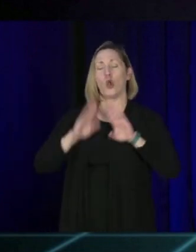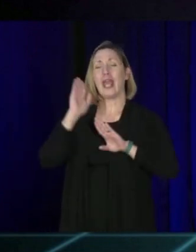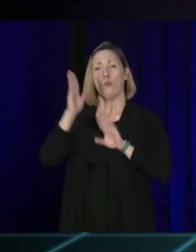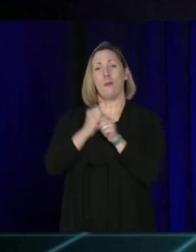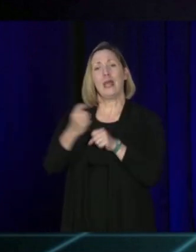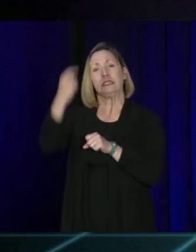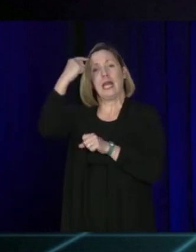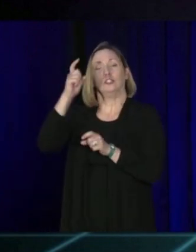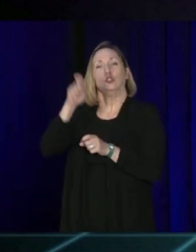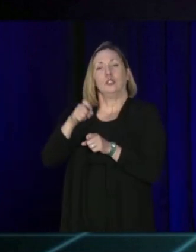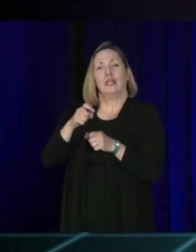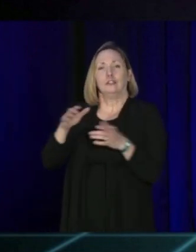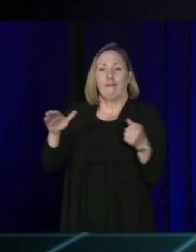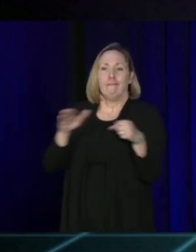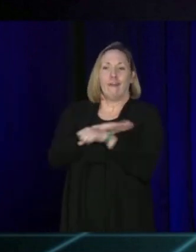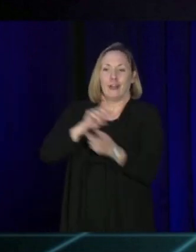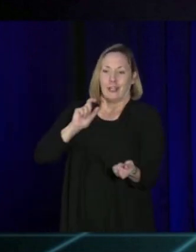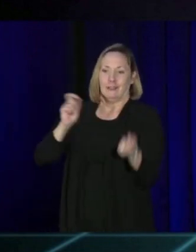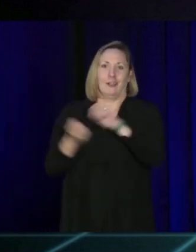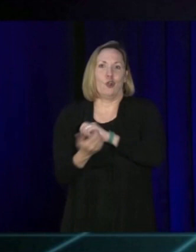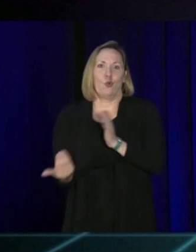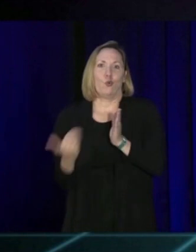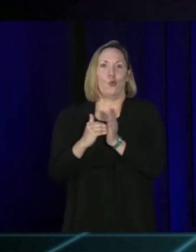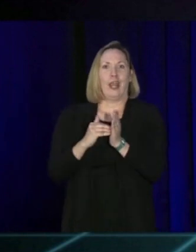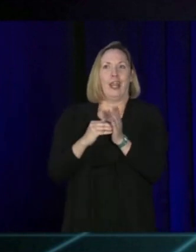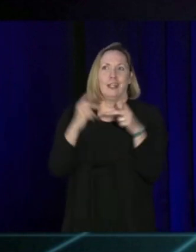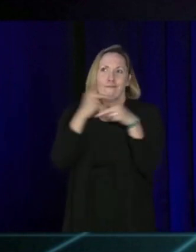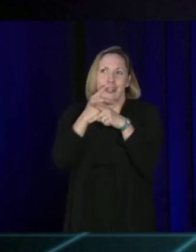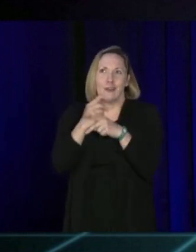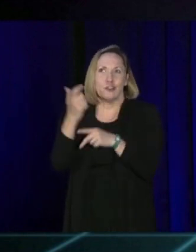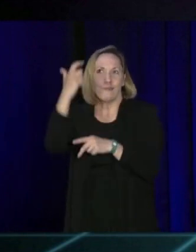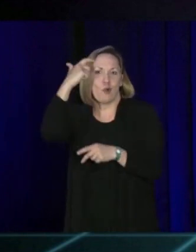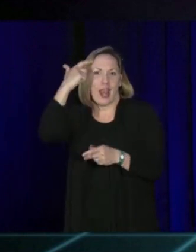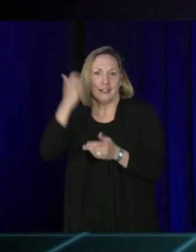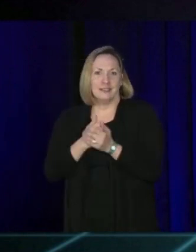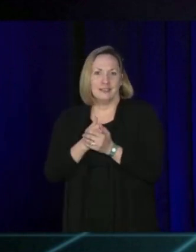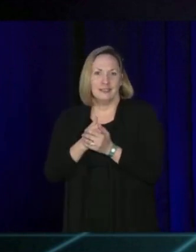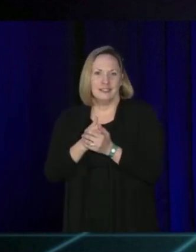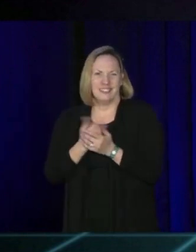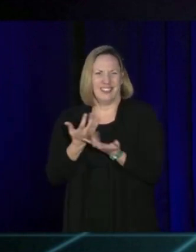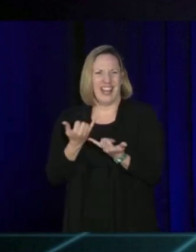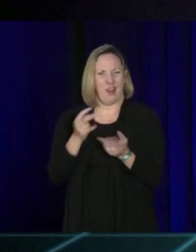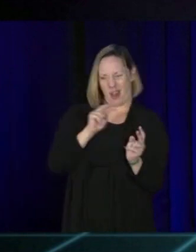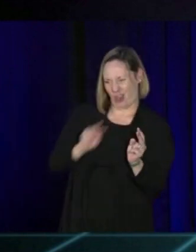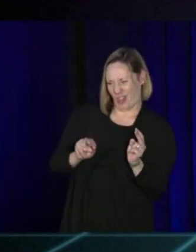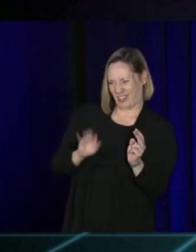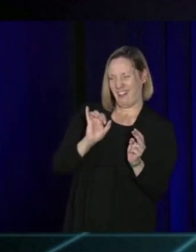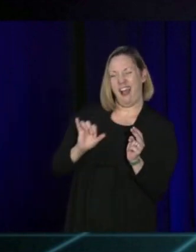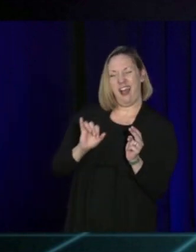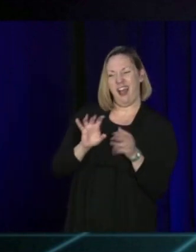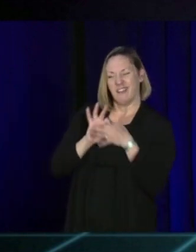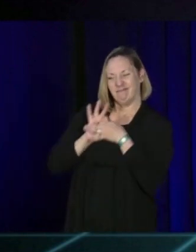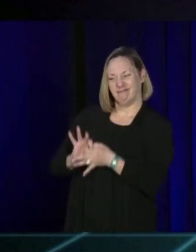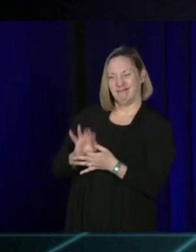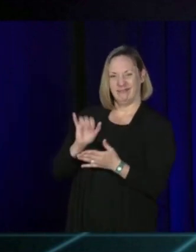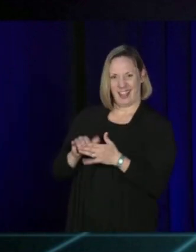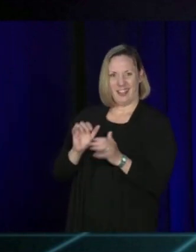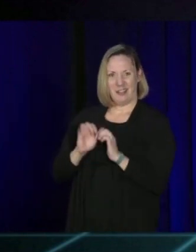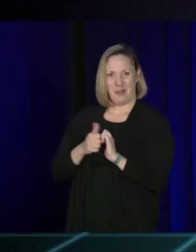to completely reconfigure your brain. And when I read this from 2019, I do connect a lot with this post by